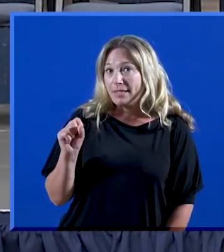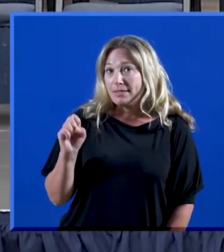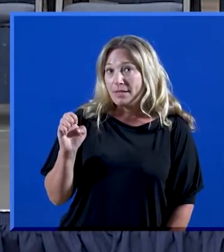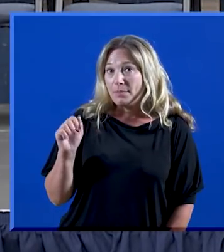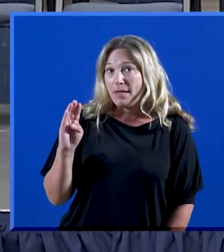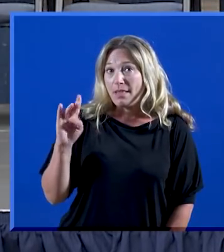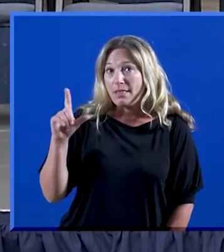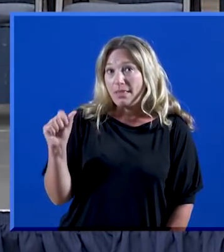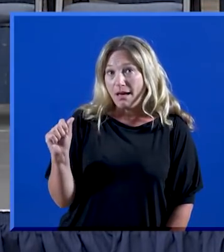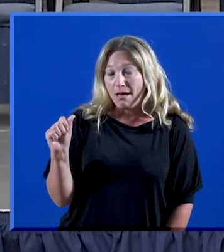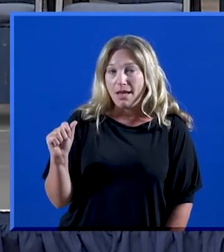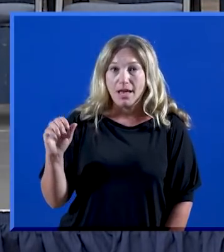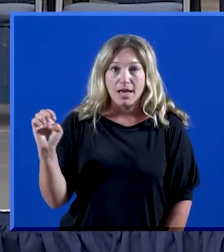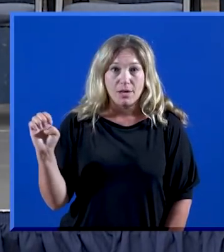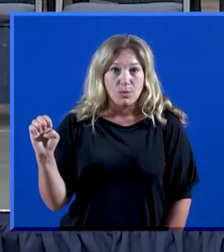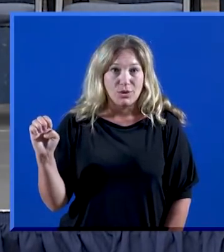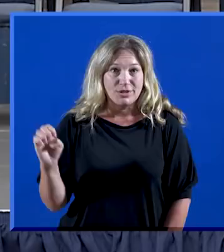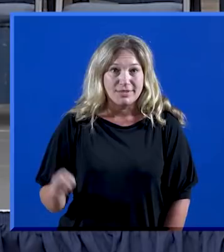Isabella Edwards.